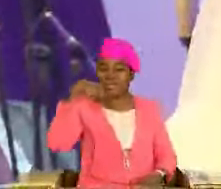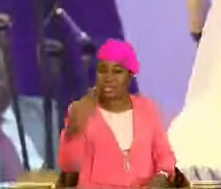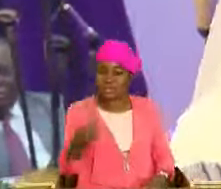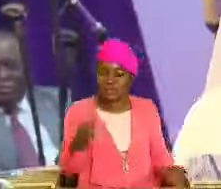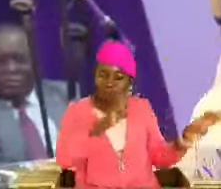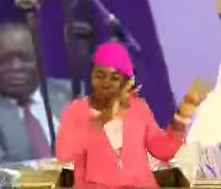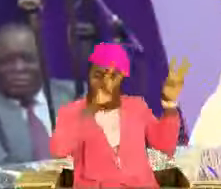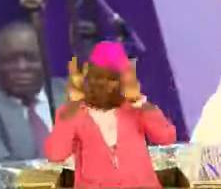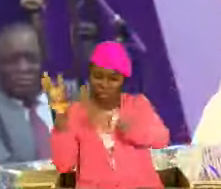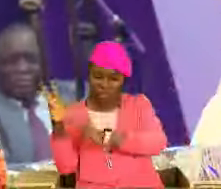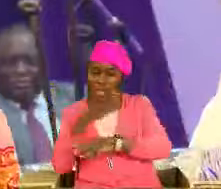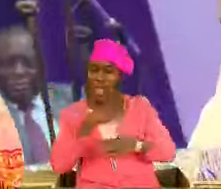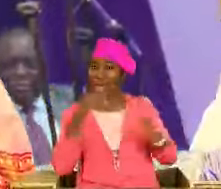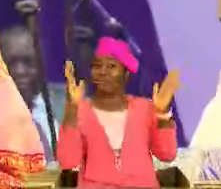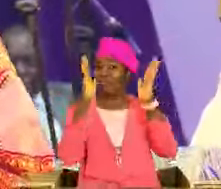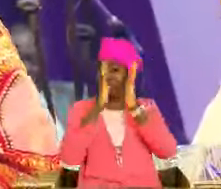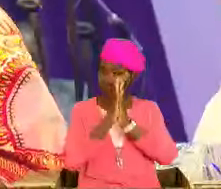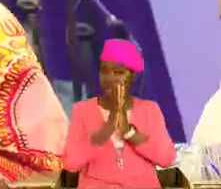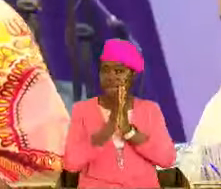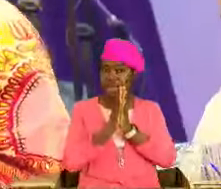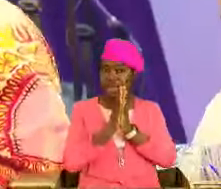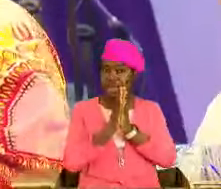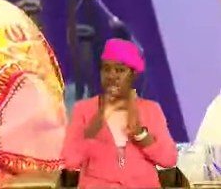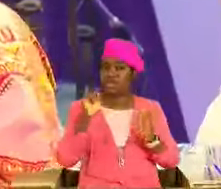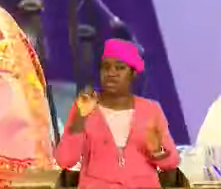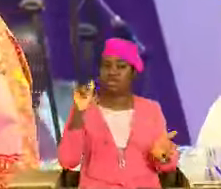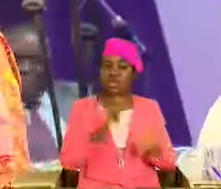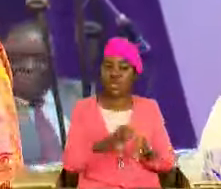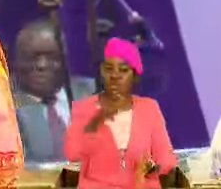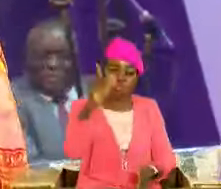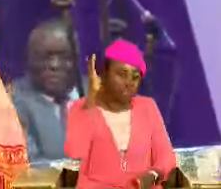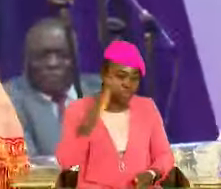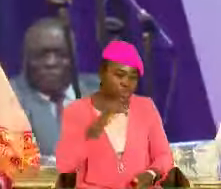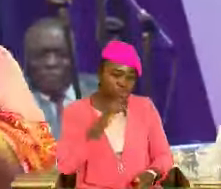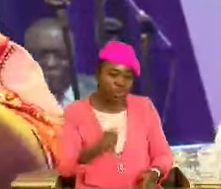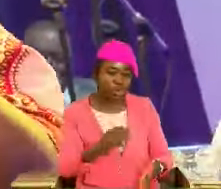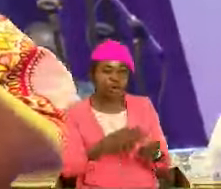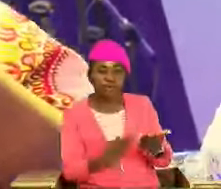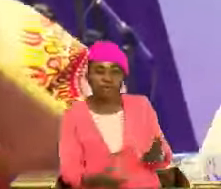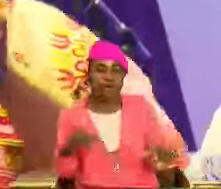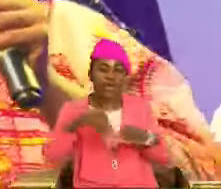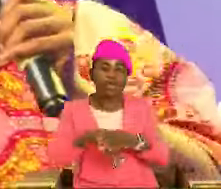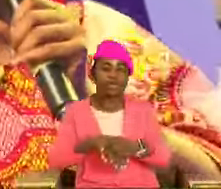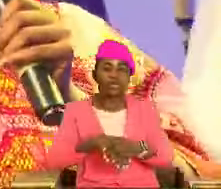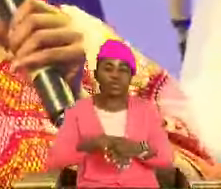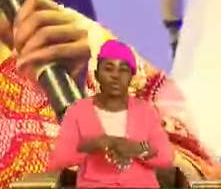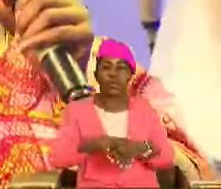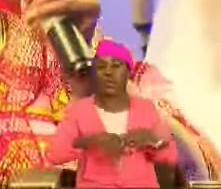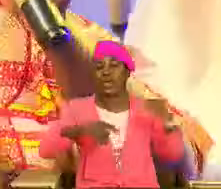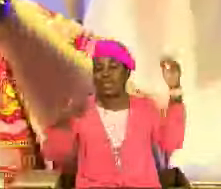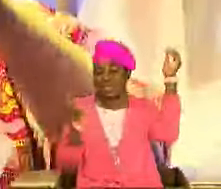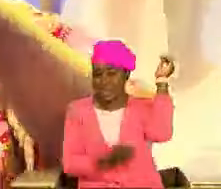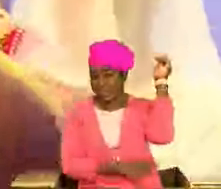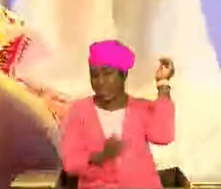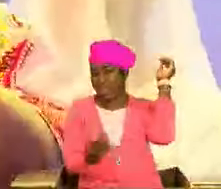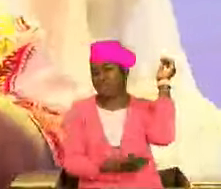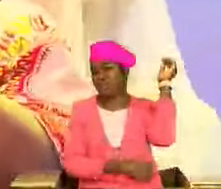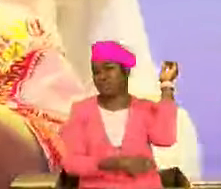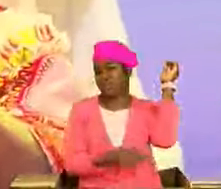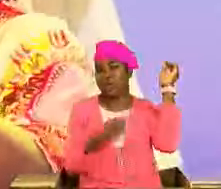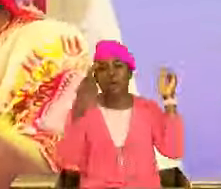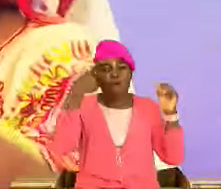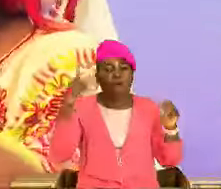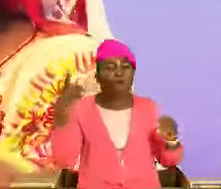Pray so that you fall not into temptation for the spirit is indeed willing but the